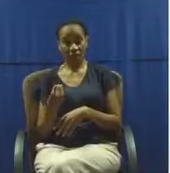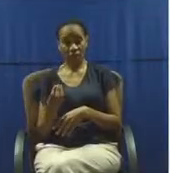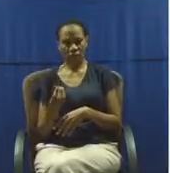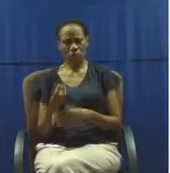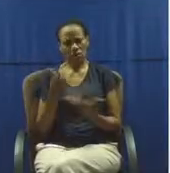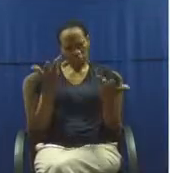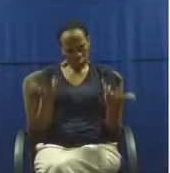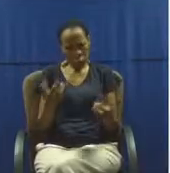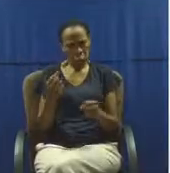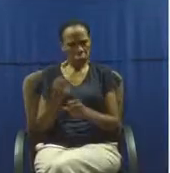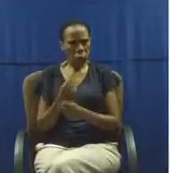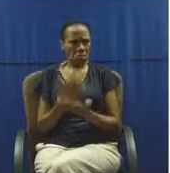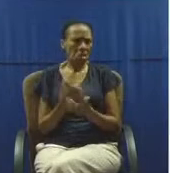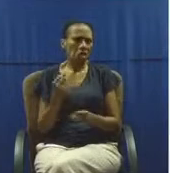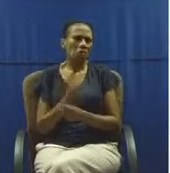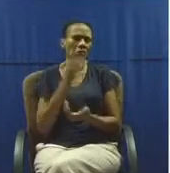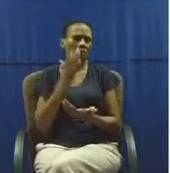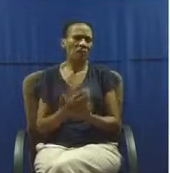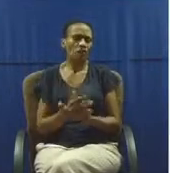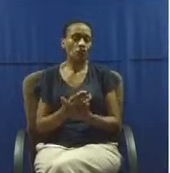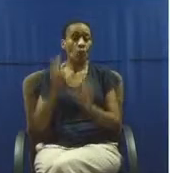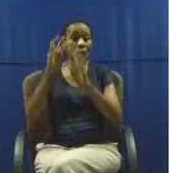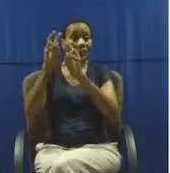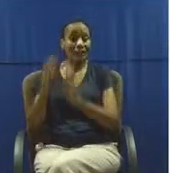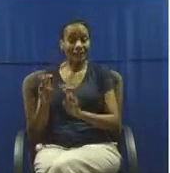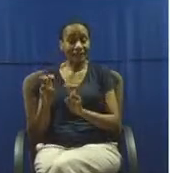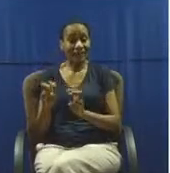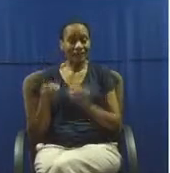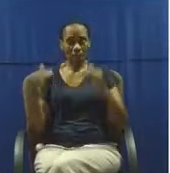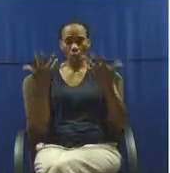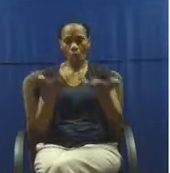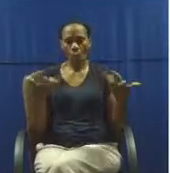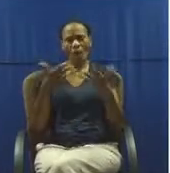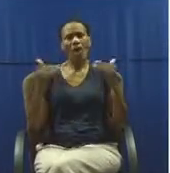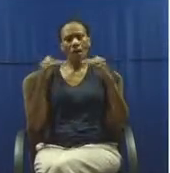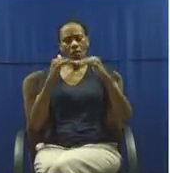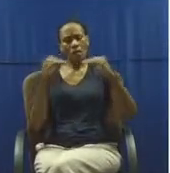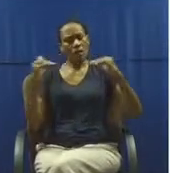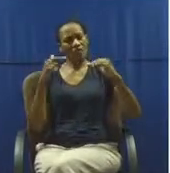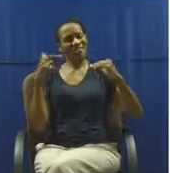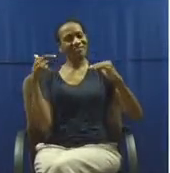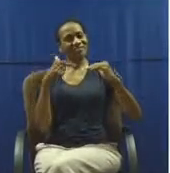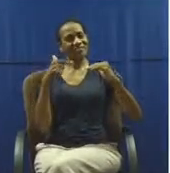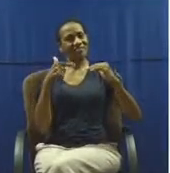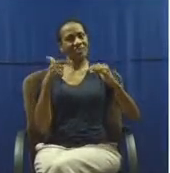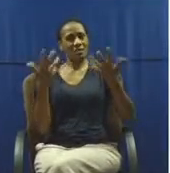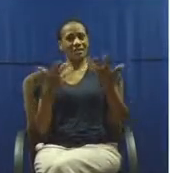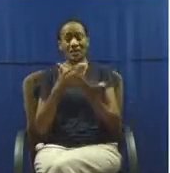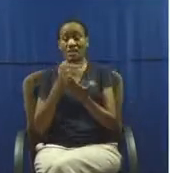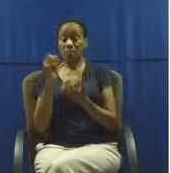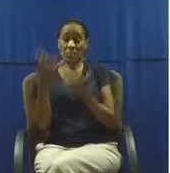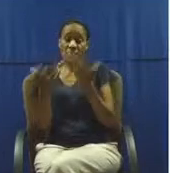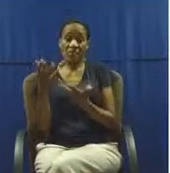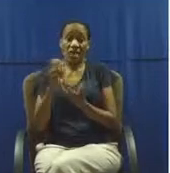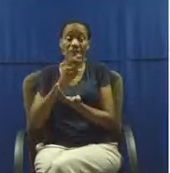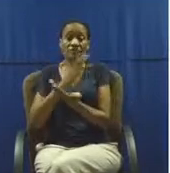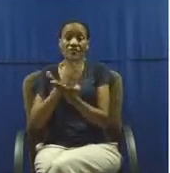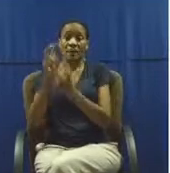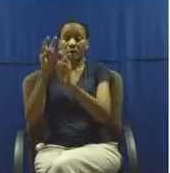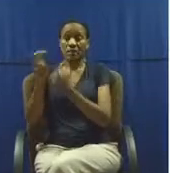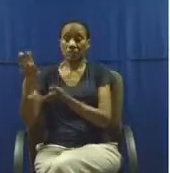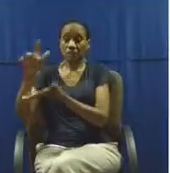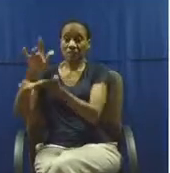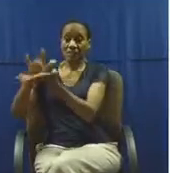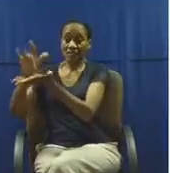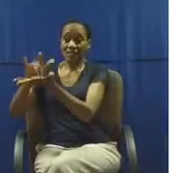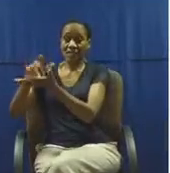ensure that the availability factor of our energy is at a level where even if some of the power stations trip and break, we still